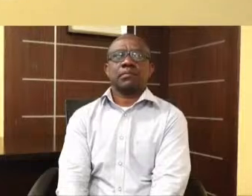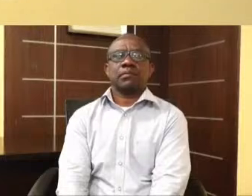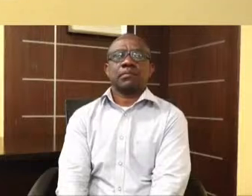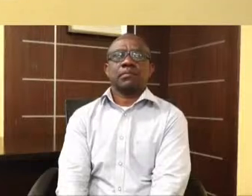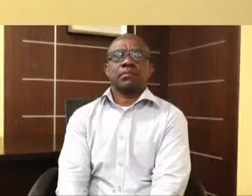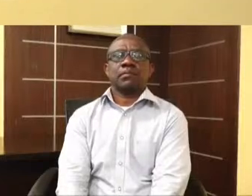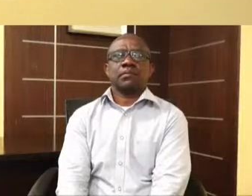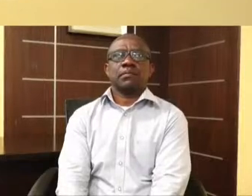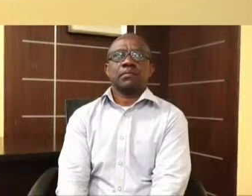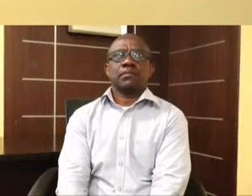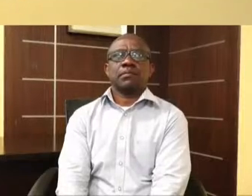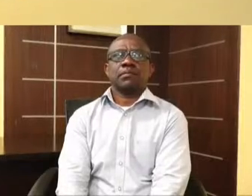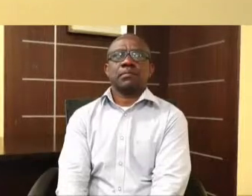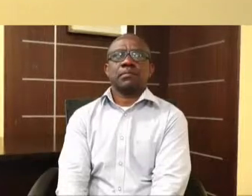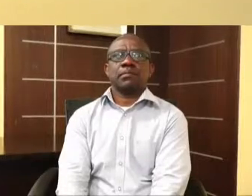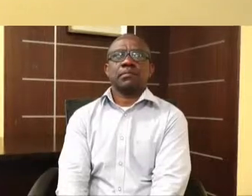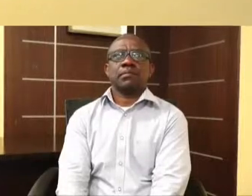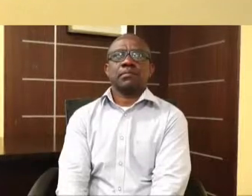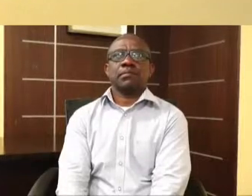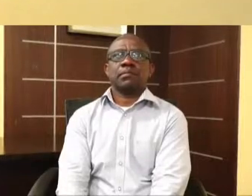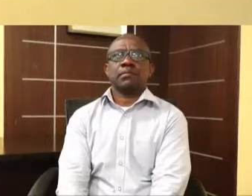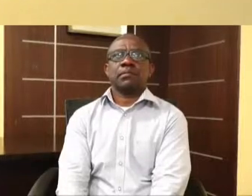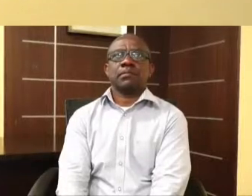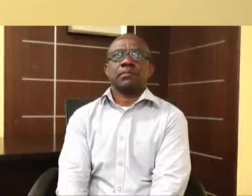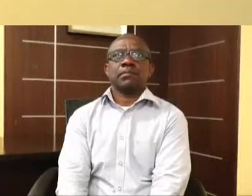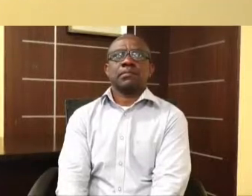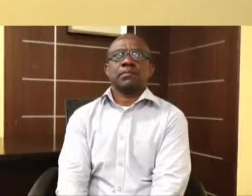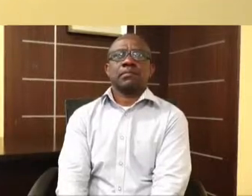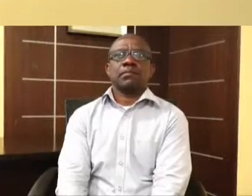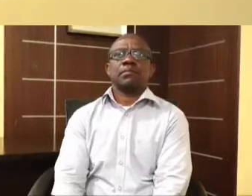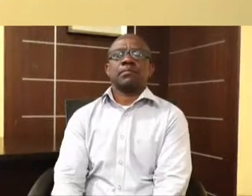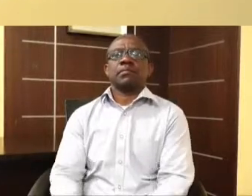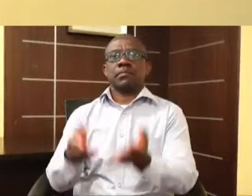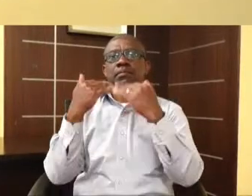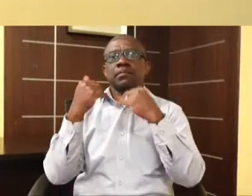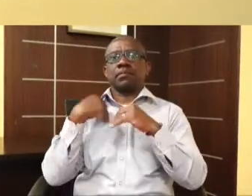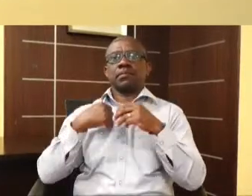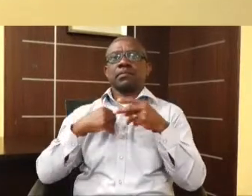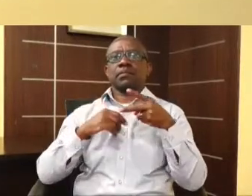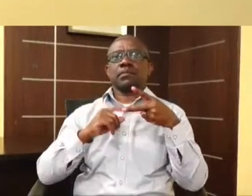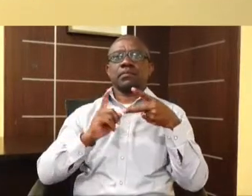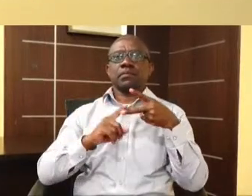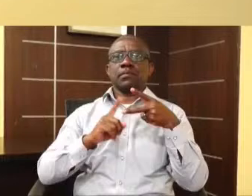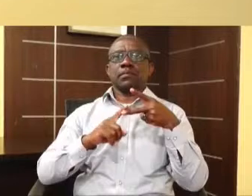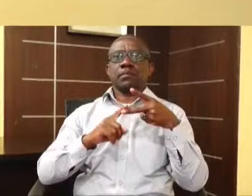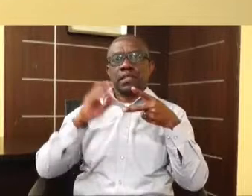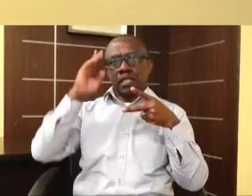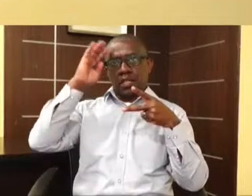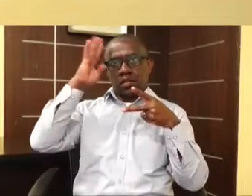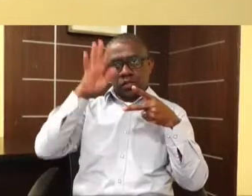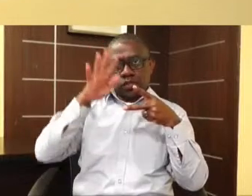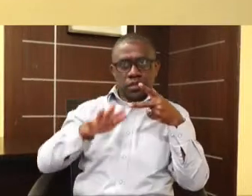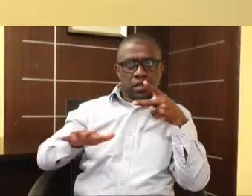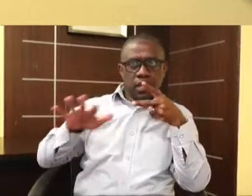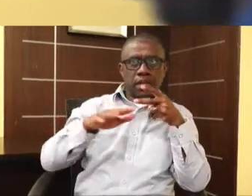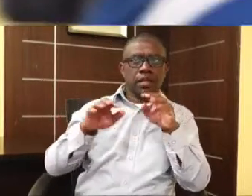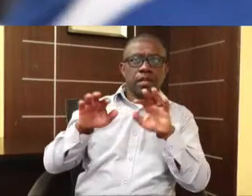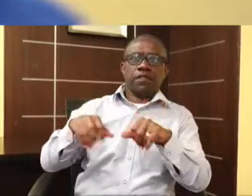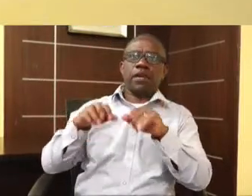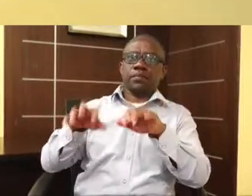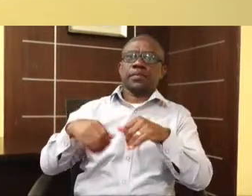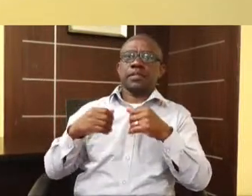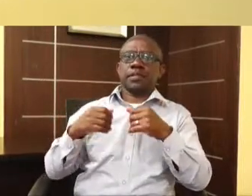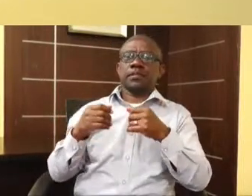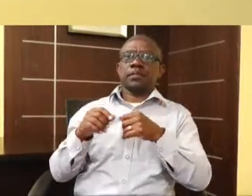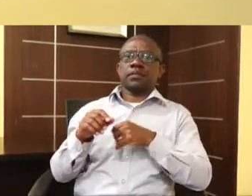Yes, we are going to the showcase number 2 on innovations in agriculture and